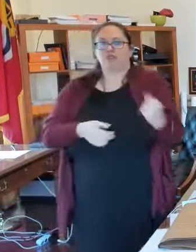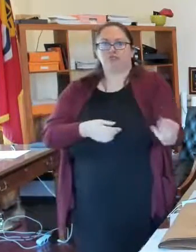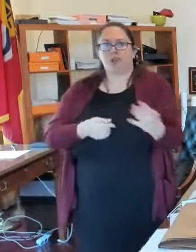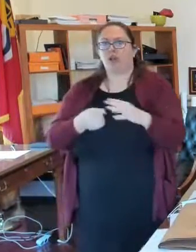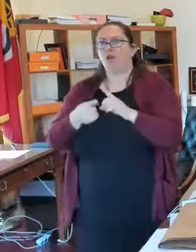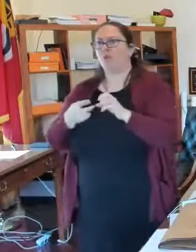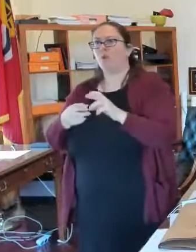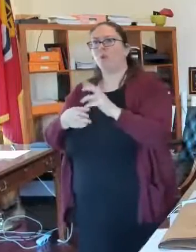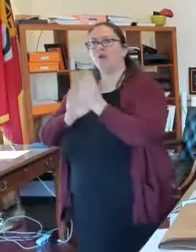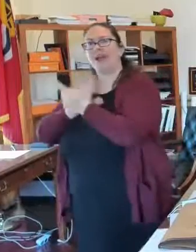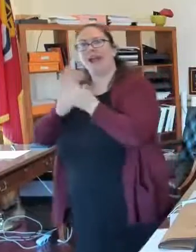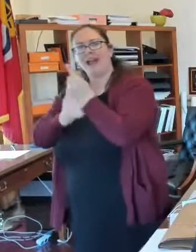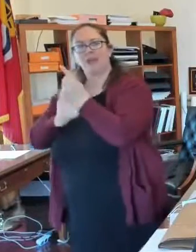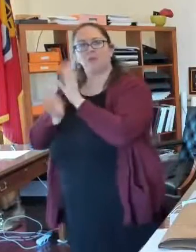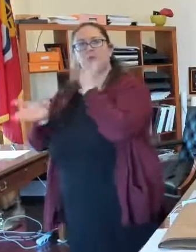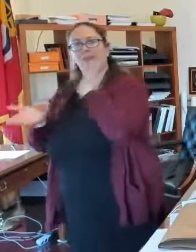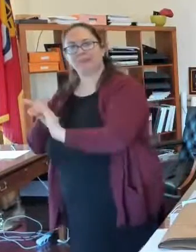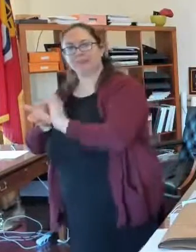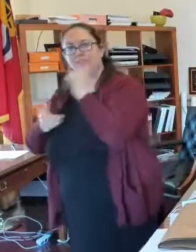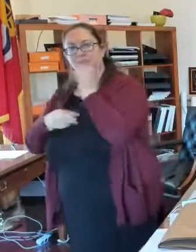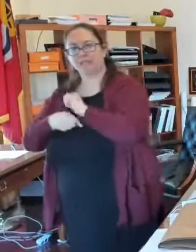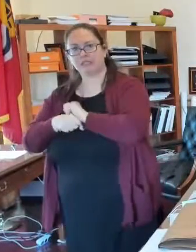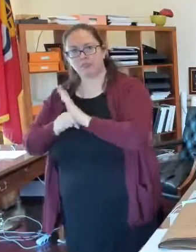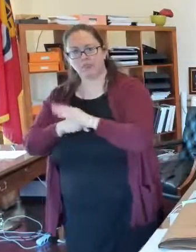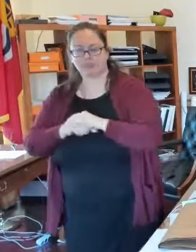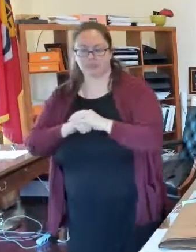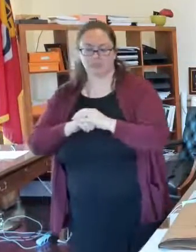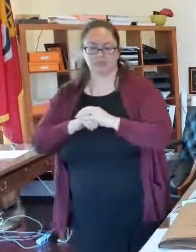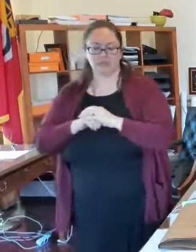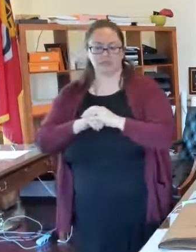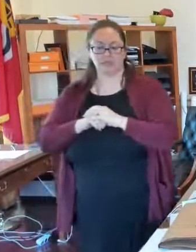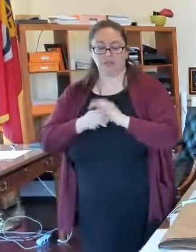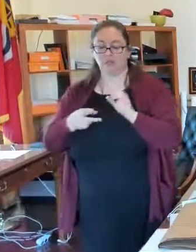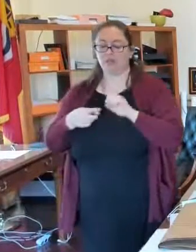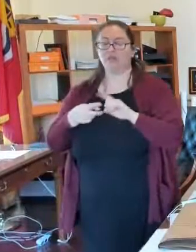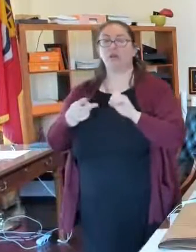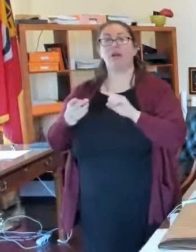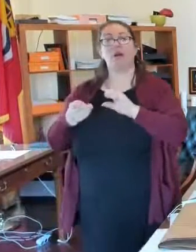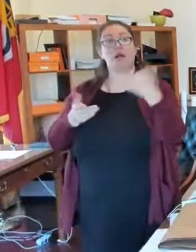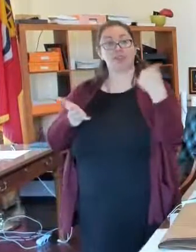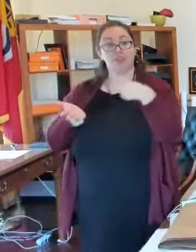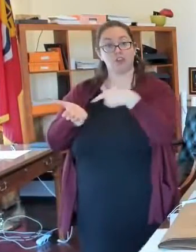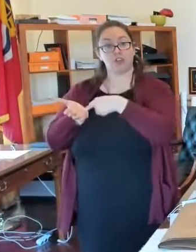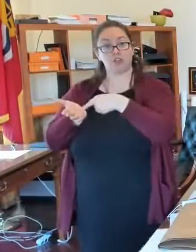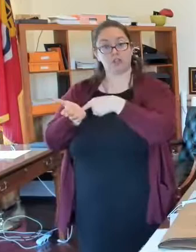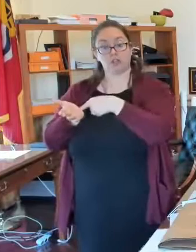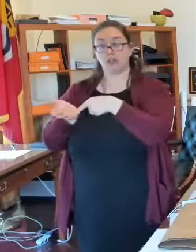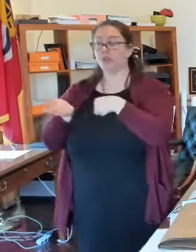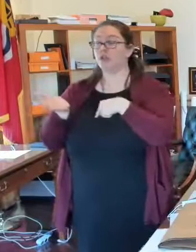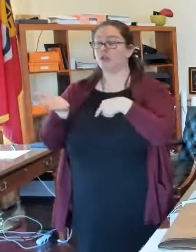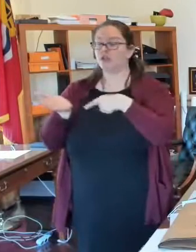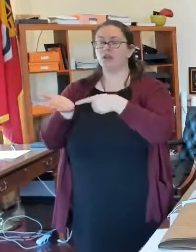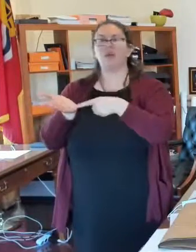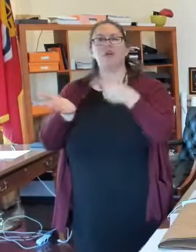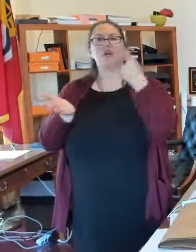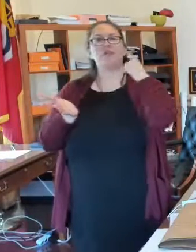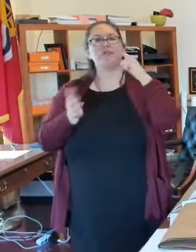of COVID. Also in the bill is a significant amount of money for